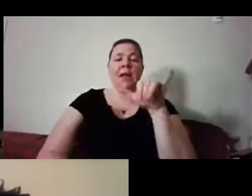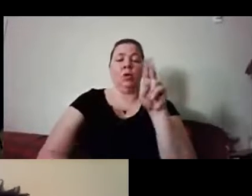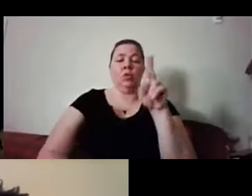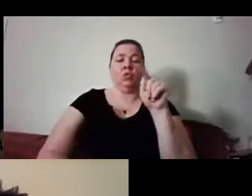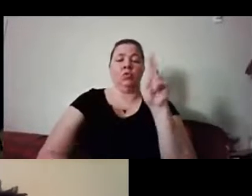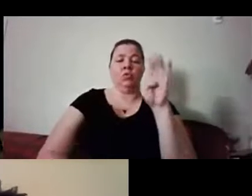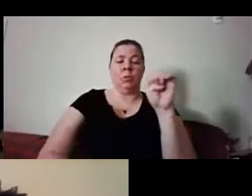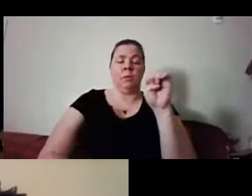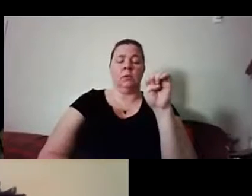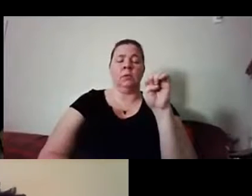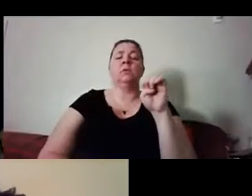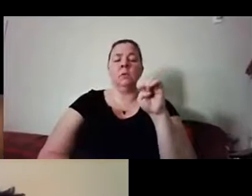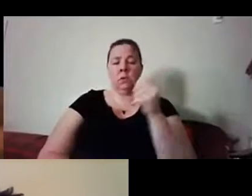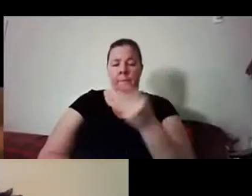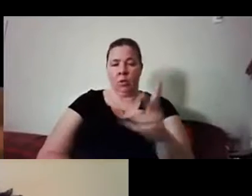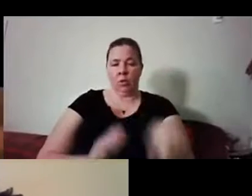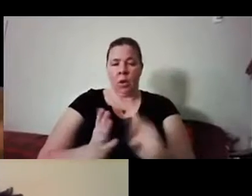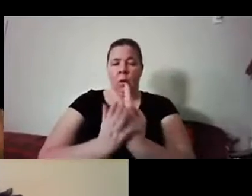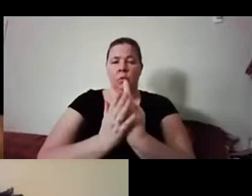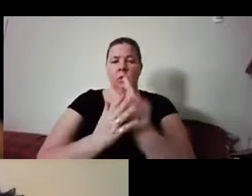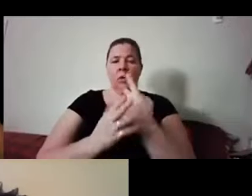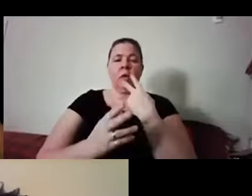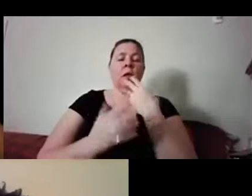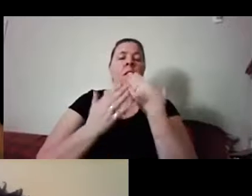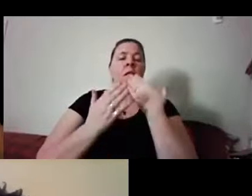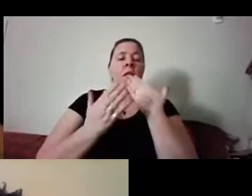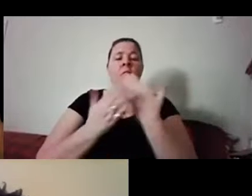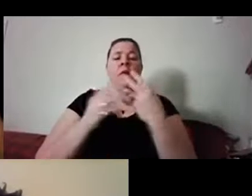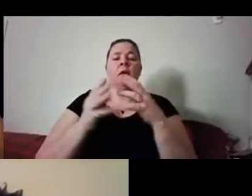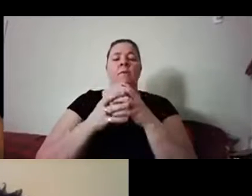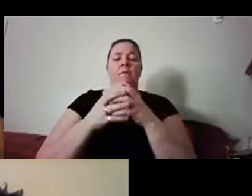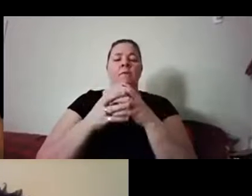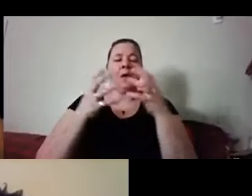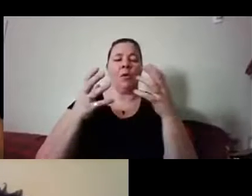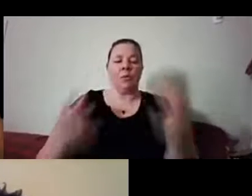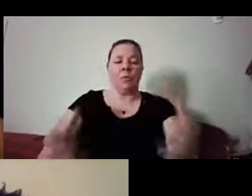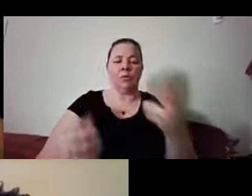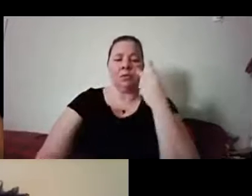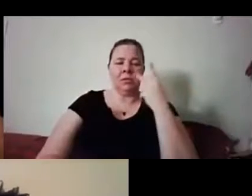a few hours' time. Thank you very much. See you at the corporate webinar. Thank you.